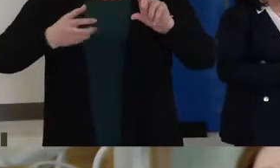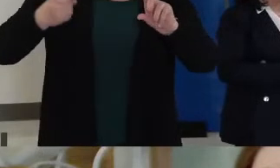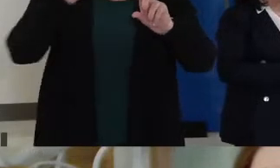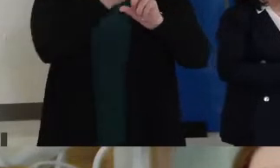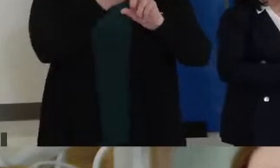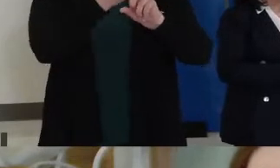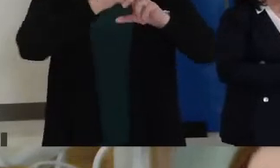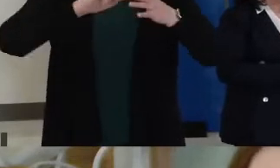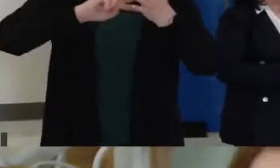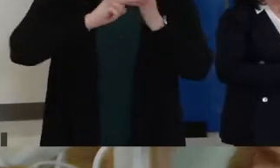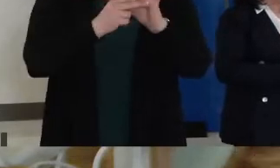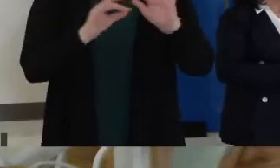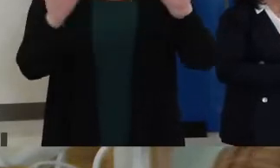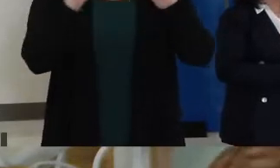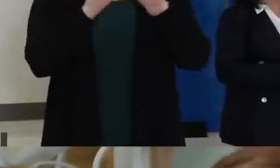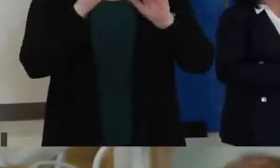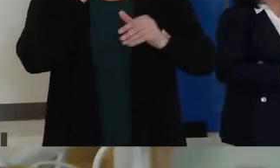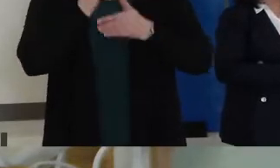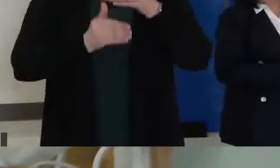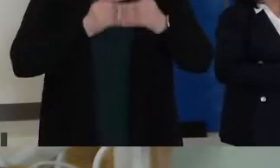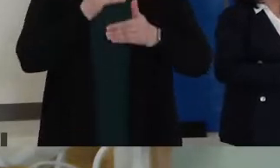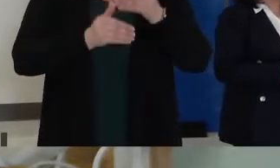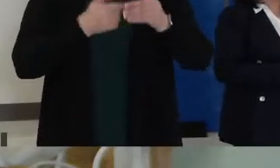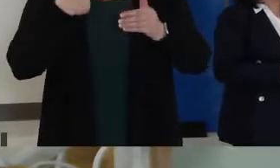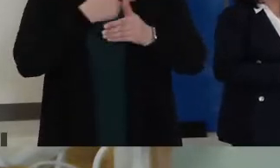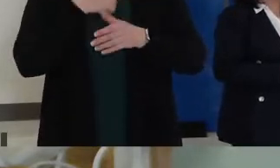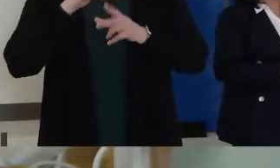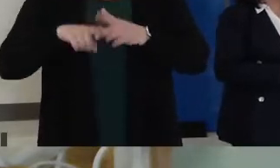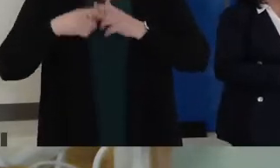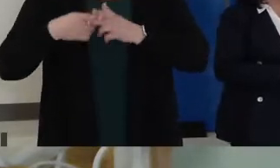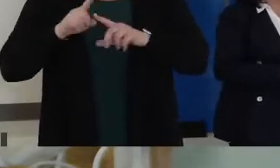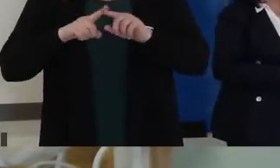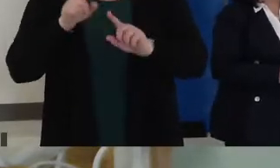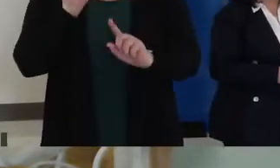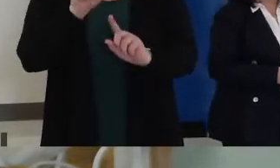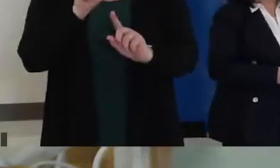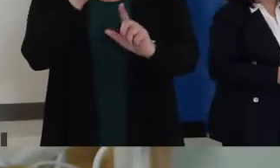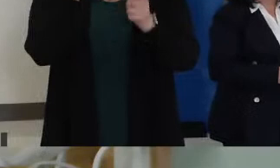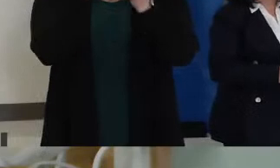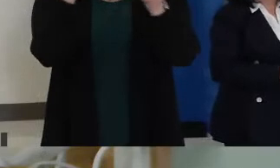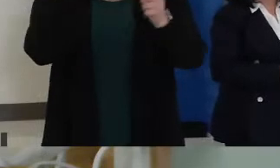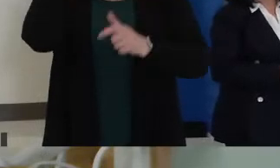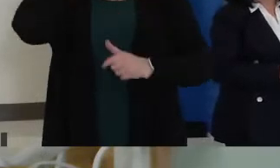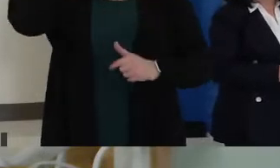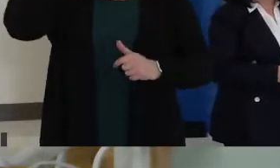meaningful, incremental progress that we've been making. But this is a big idea.